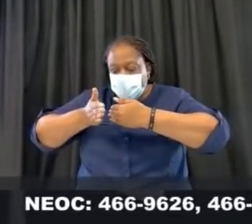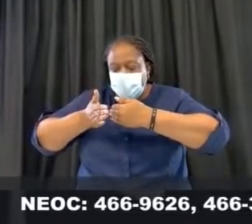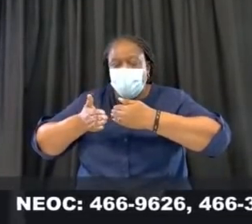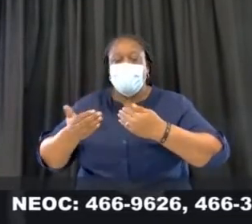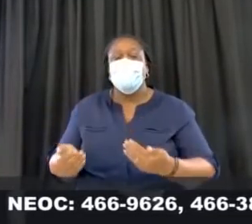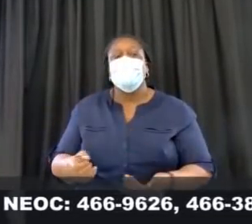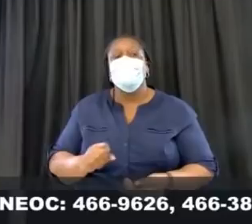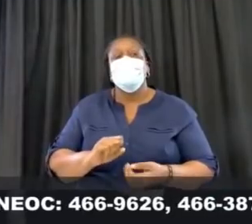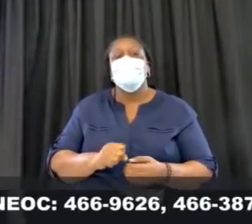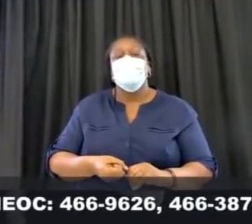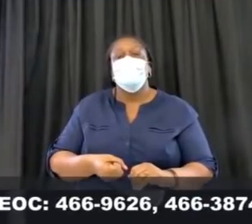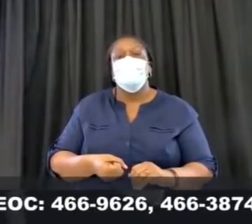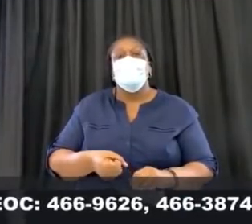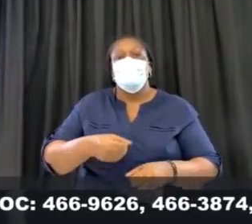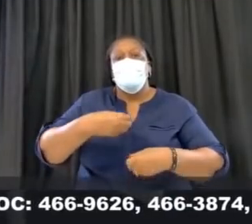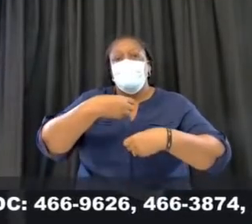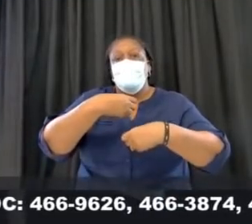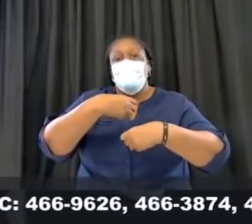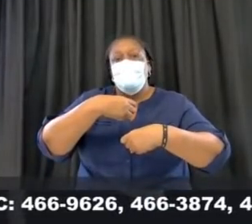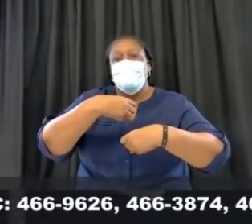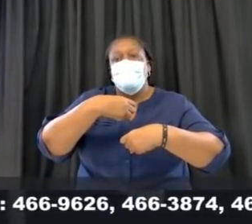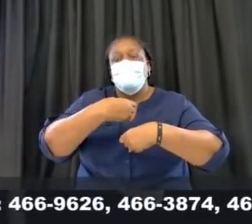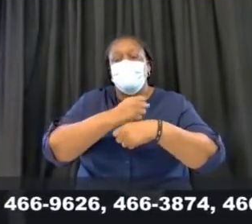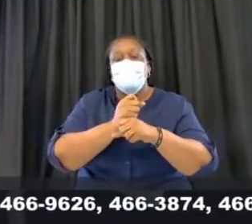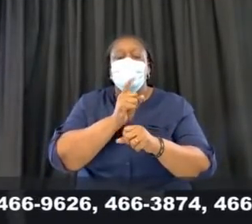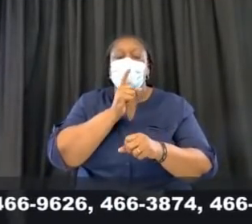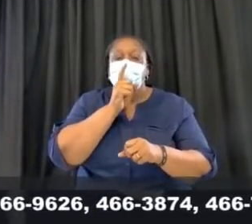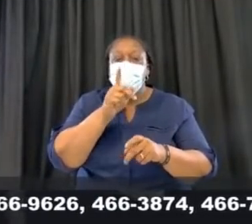an example for the general public?